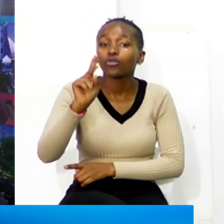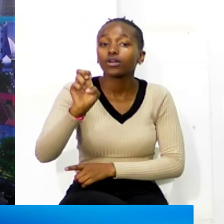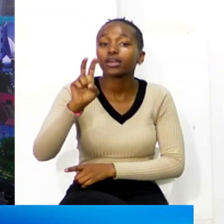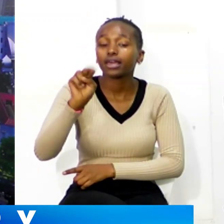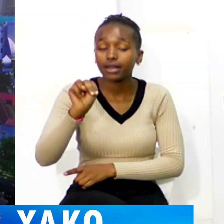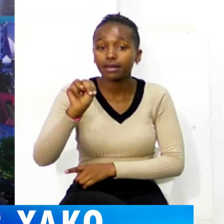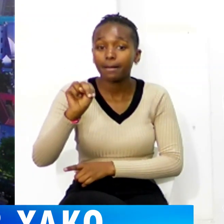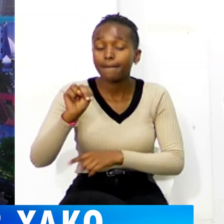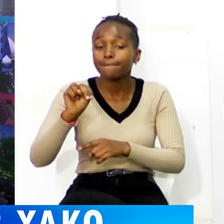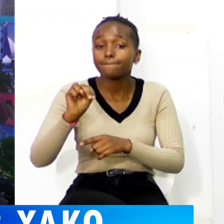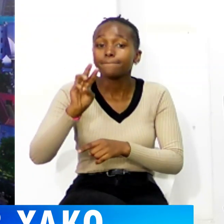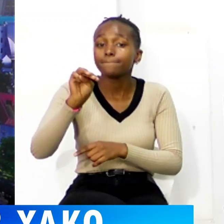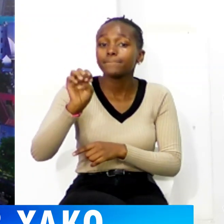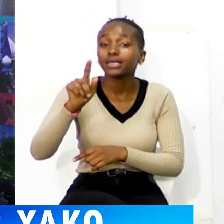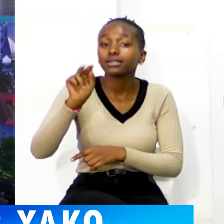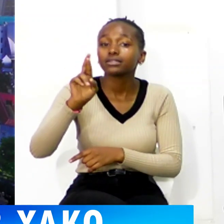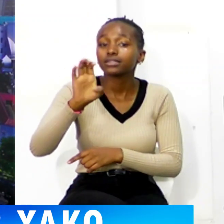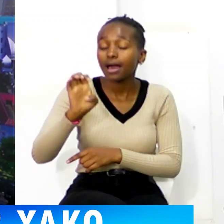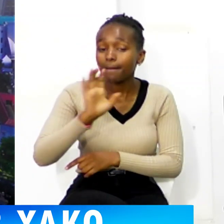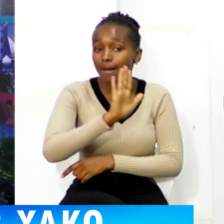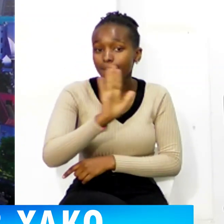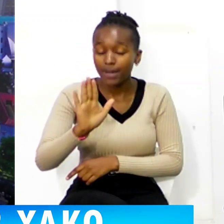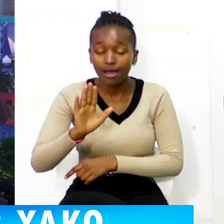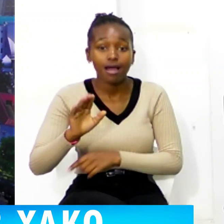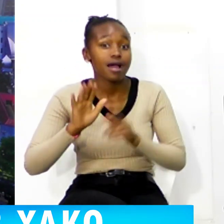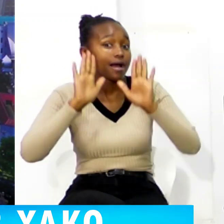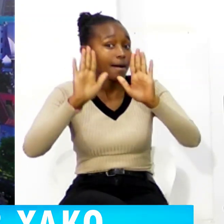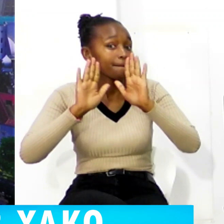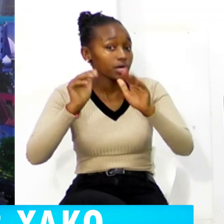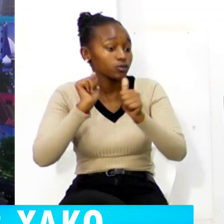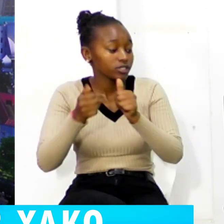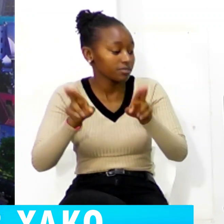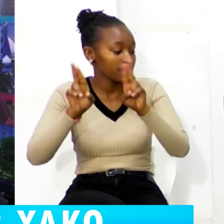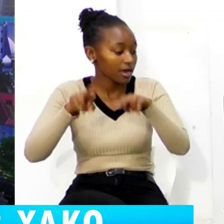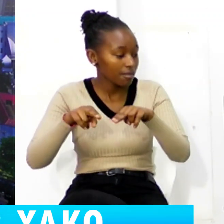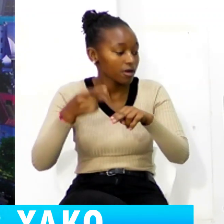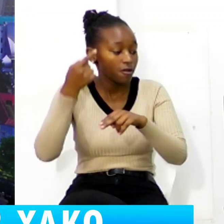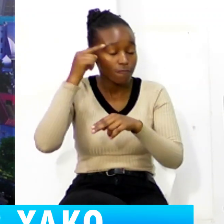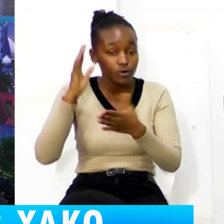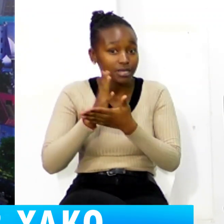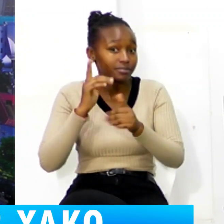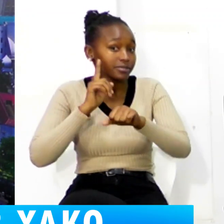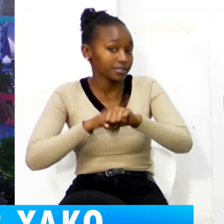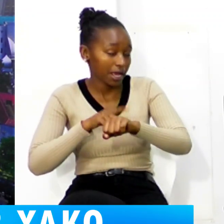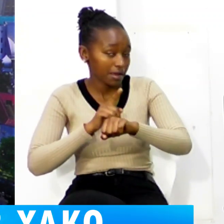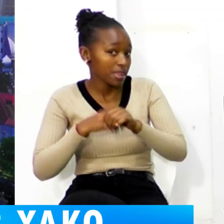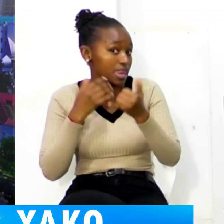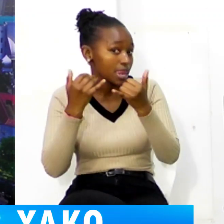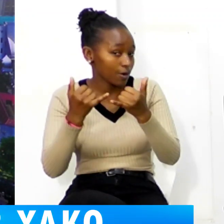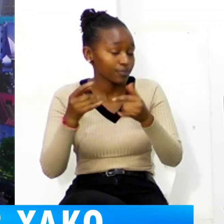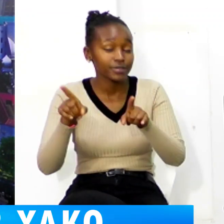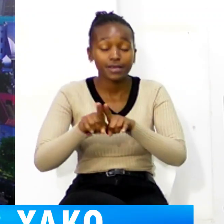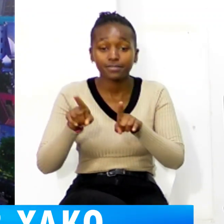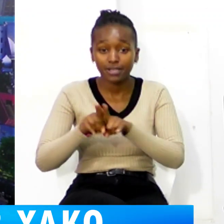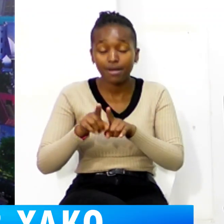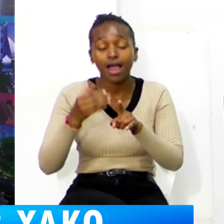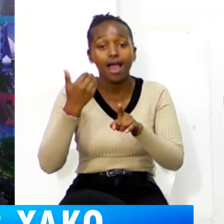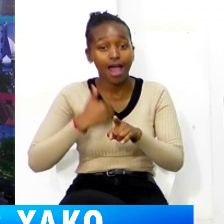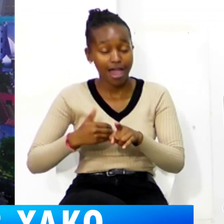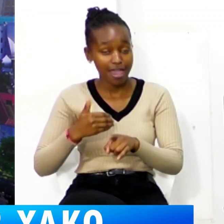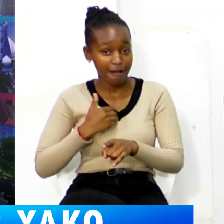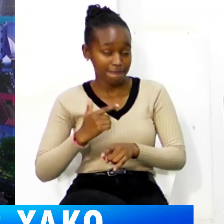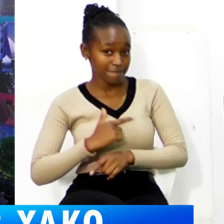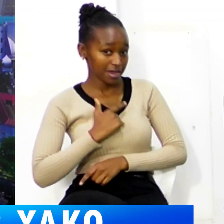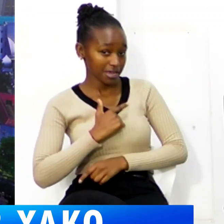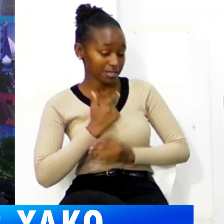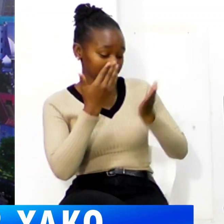token Yako campaign that has been going on for some time, and I have a guest